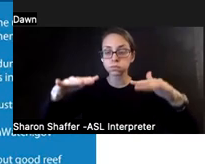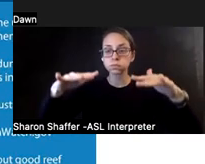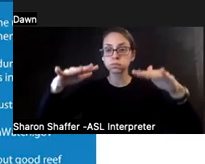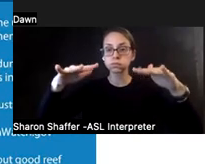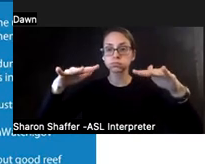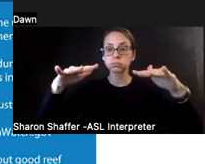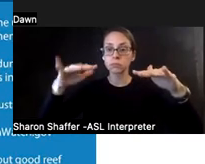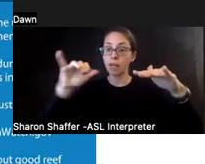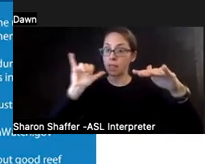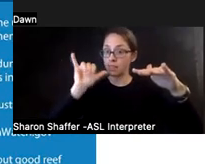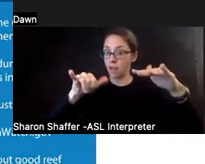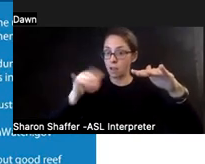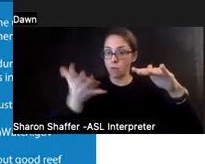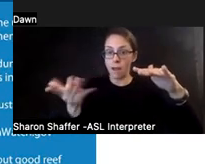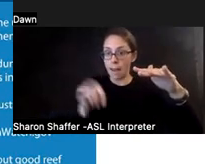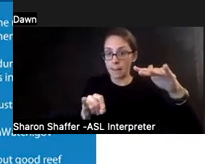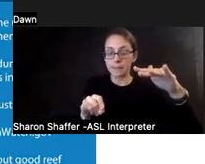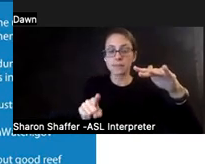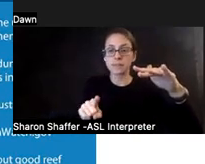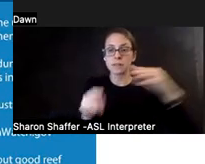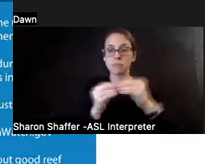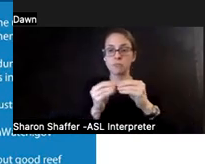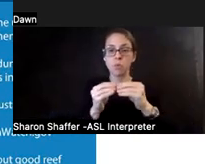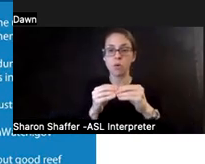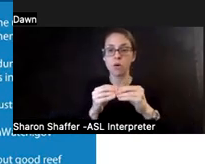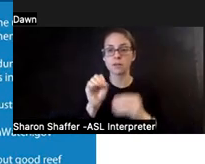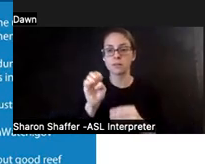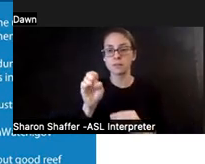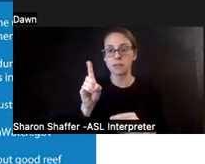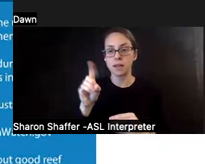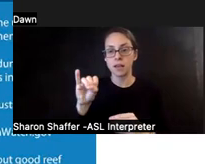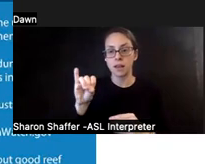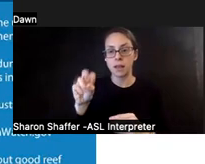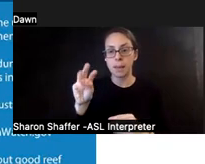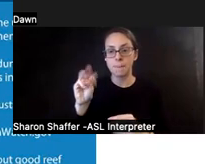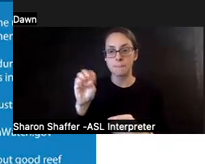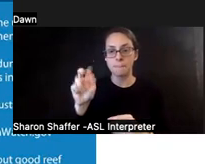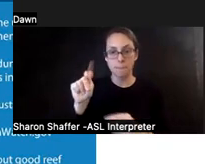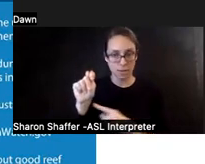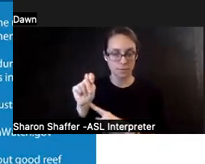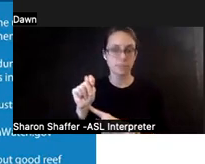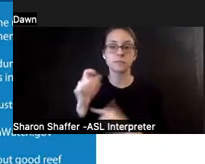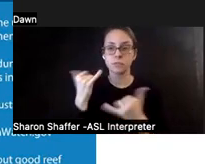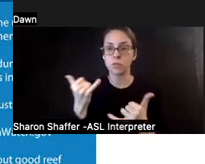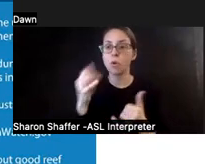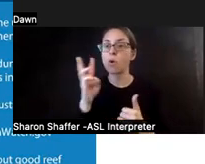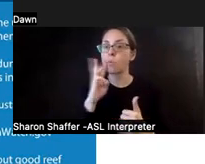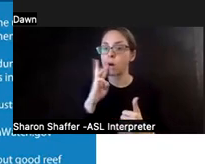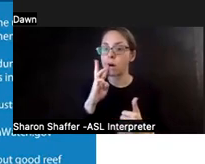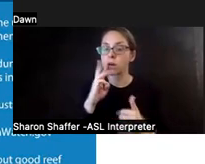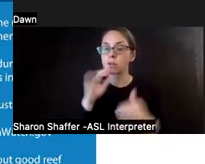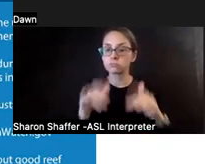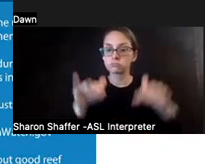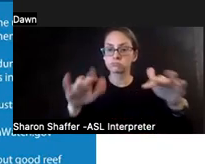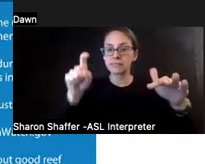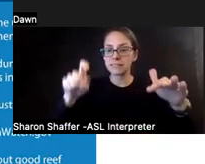it's bringing in more sediment, which coral reefs need. They like shallow water with a lot of abundant sunlight. So as